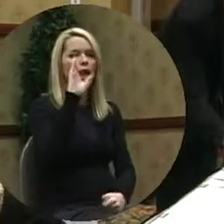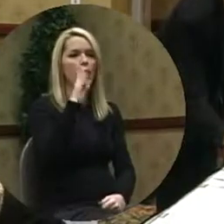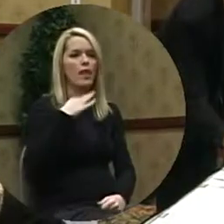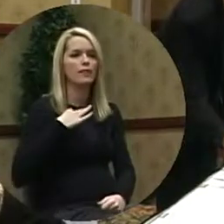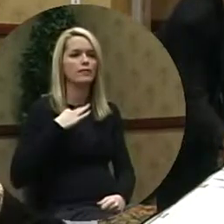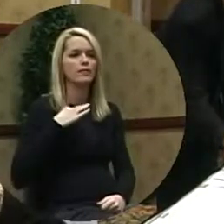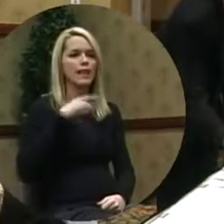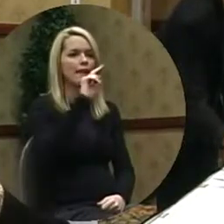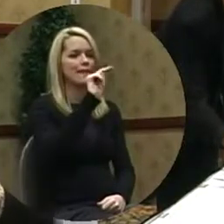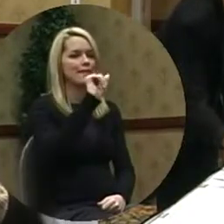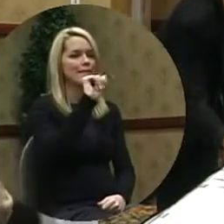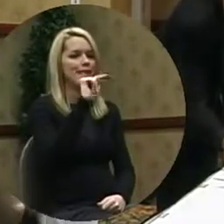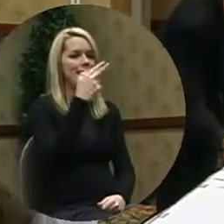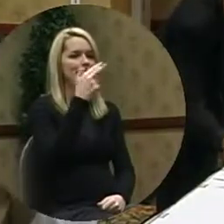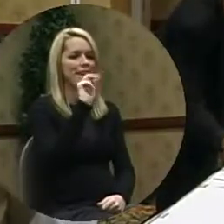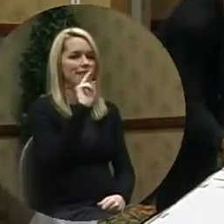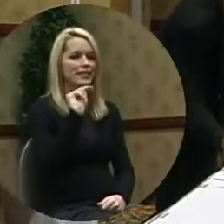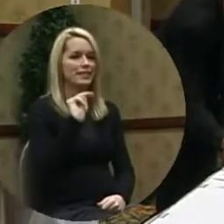Nathan.